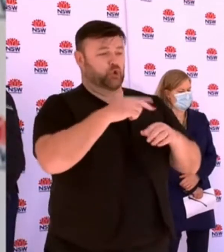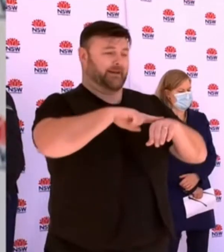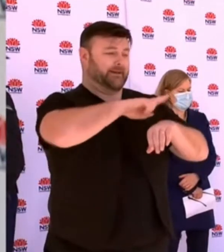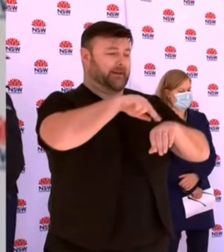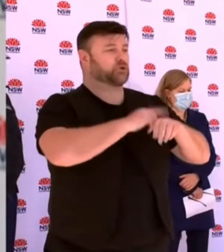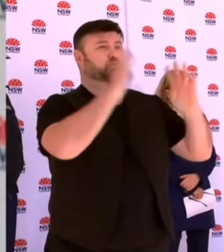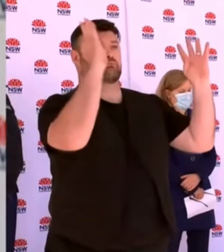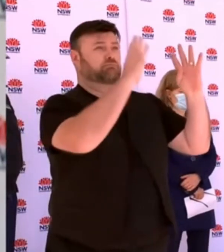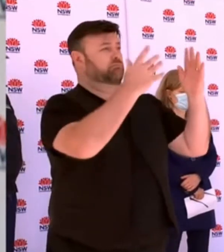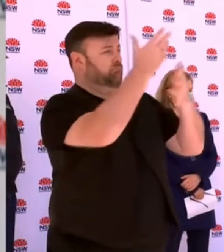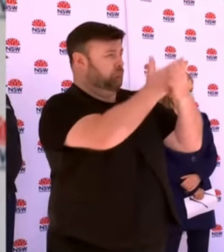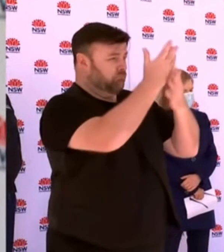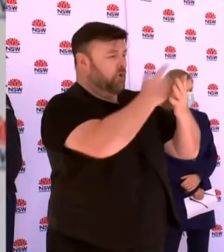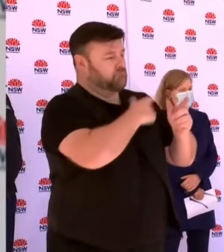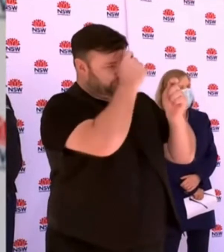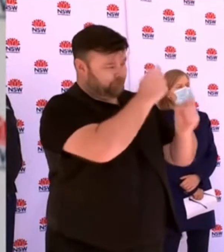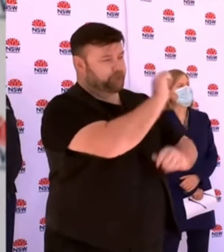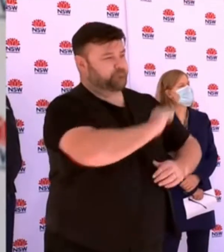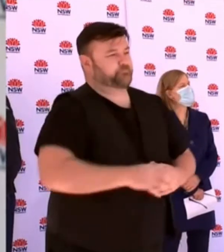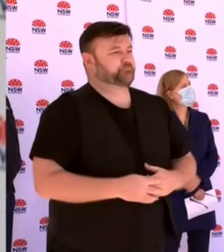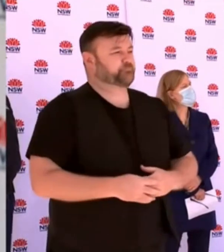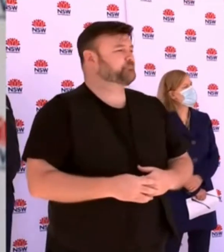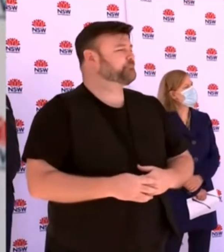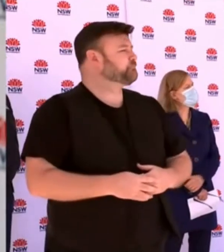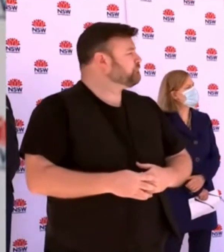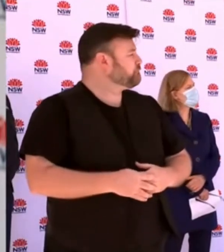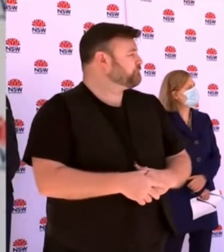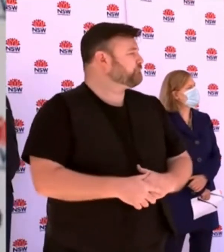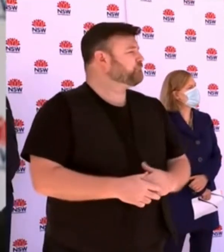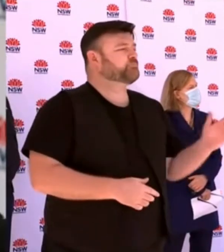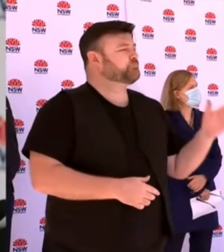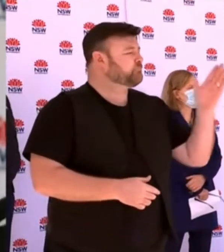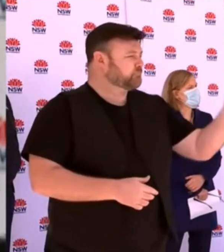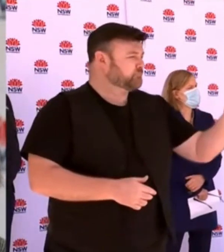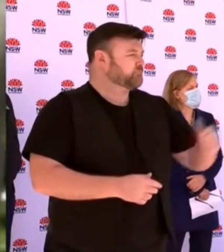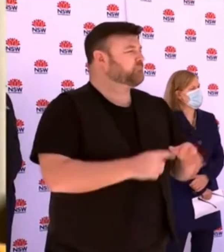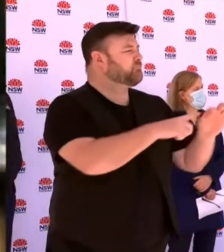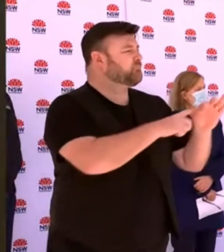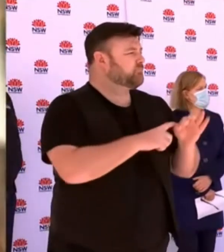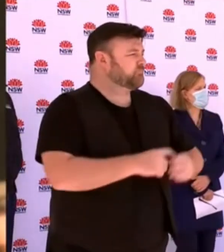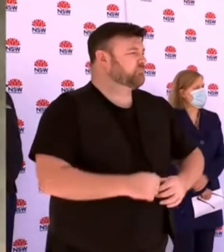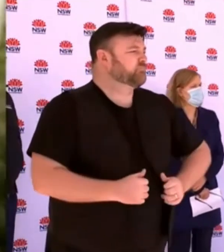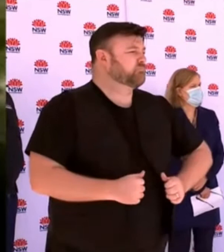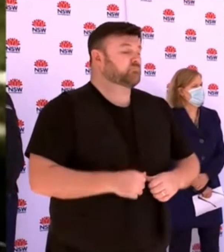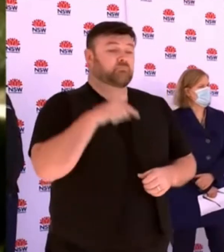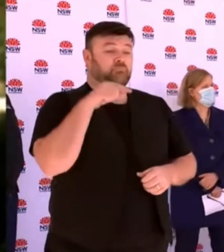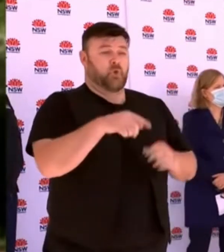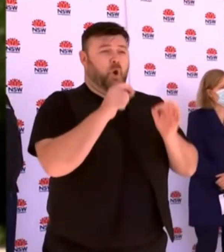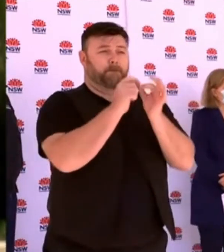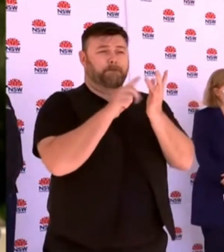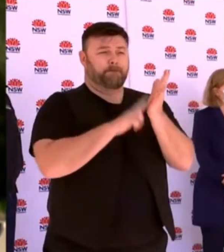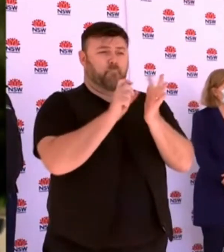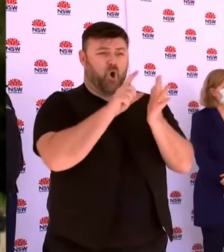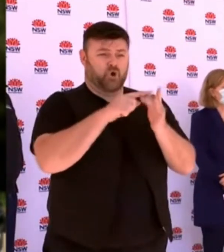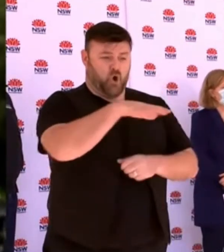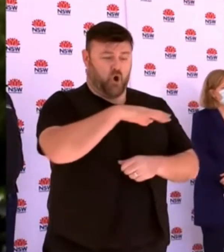was, and move forward in that regard. Premier, it's absolutely Premier, it's absolutely packed down at Bondi today.